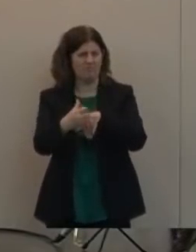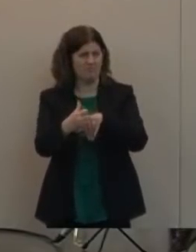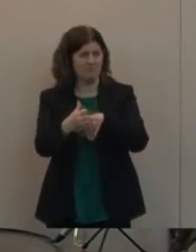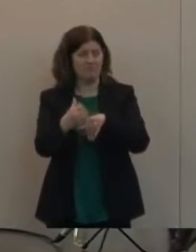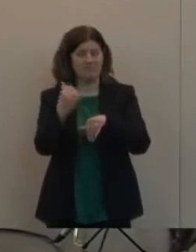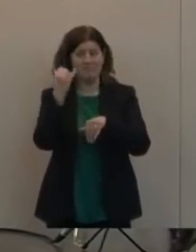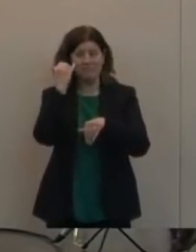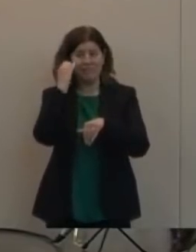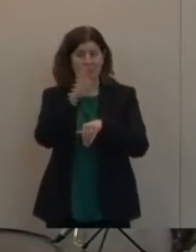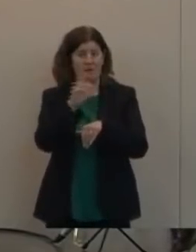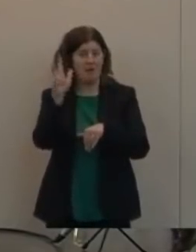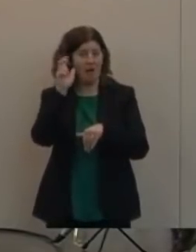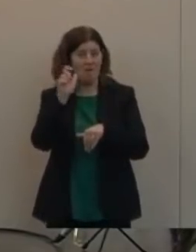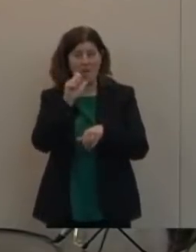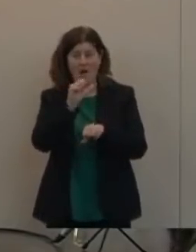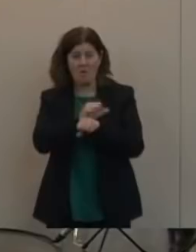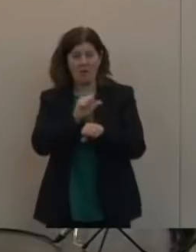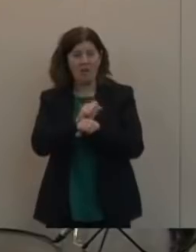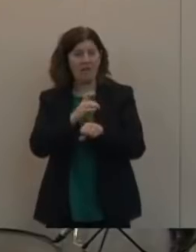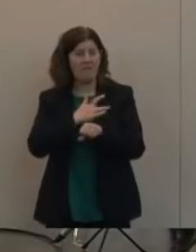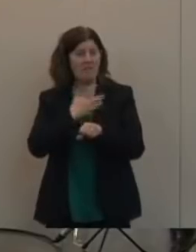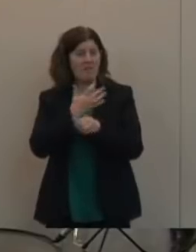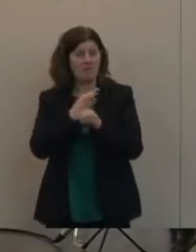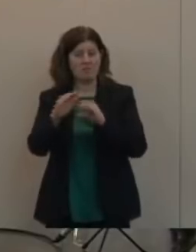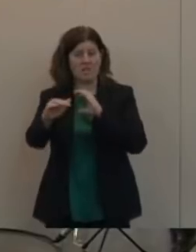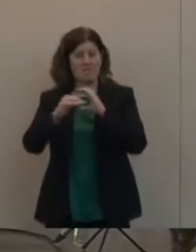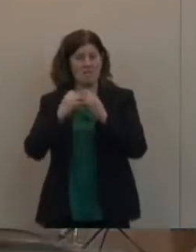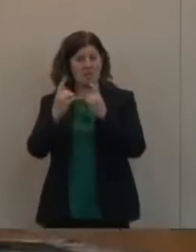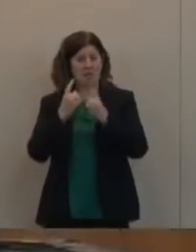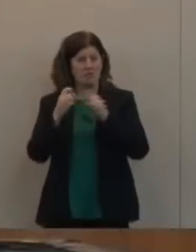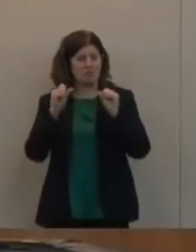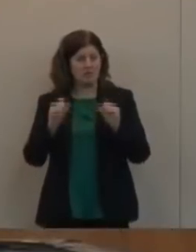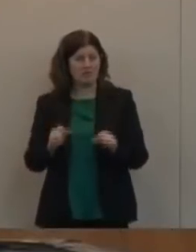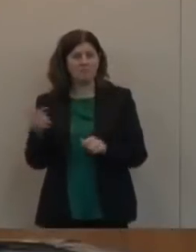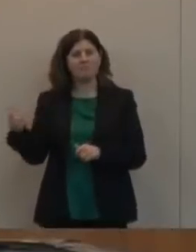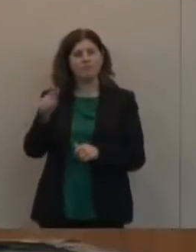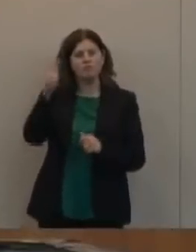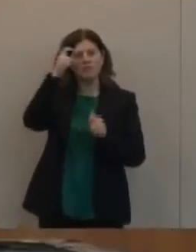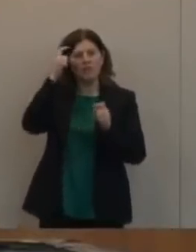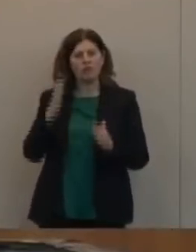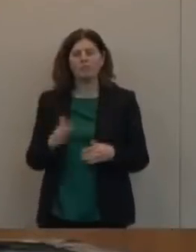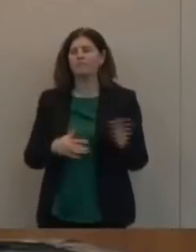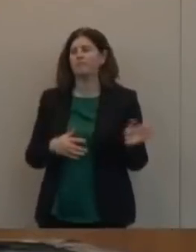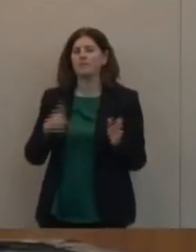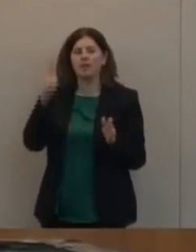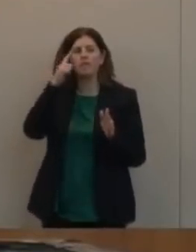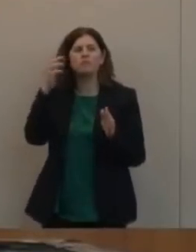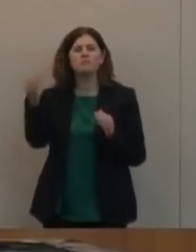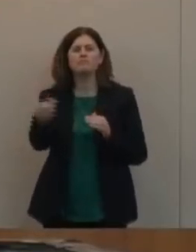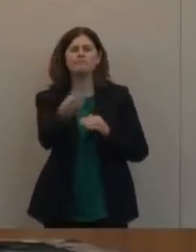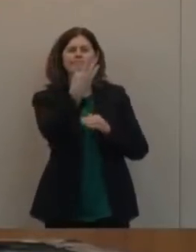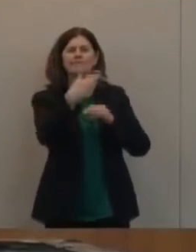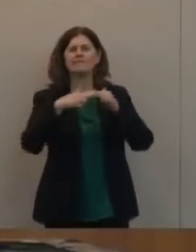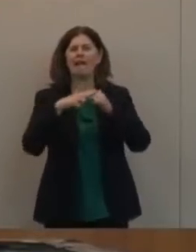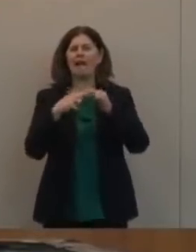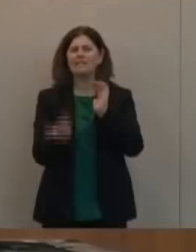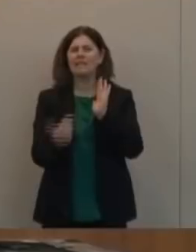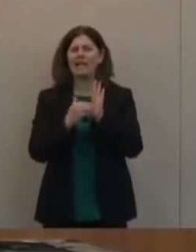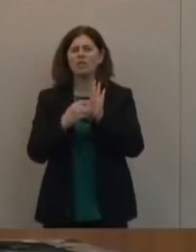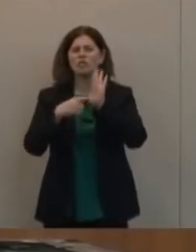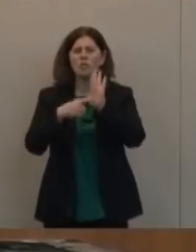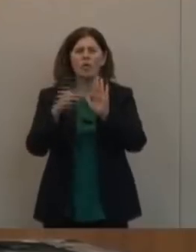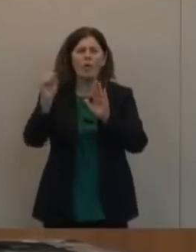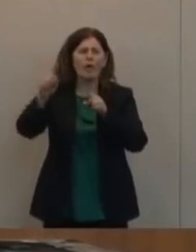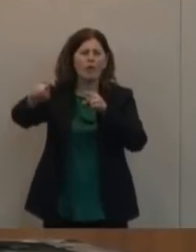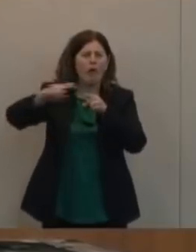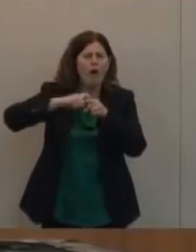whose audio isn't working. Feel free to follow up with me for your questions. So, turn it back to the governor. Great. Let's put up the slides that show folks, where to